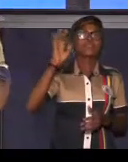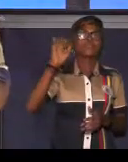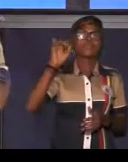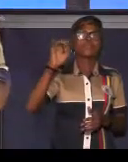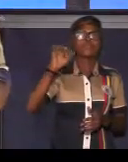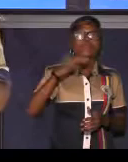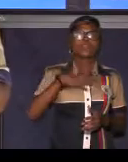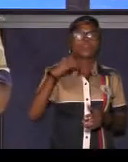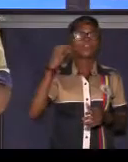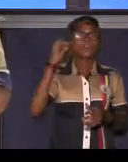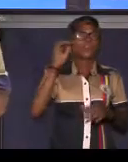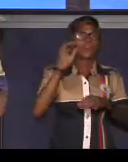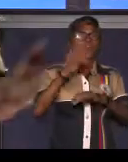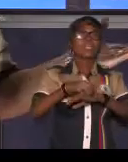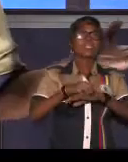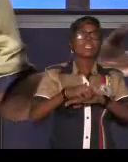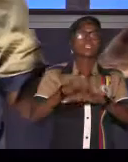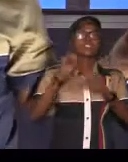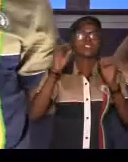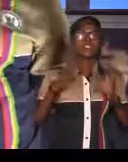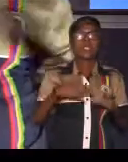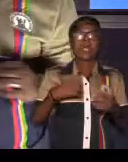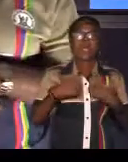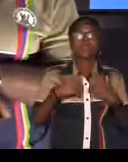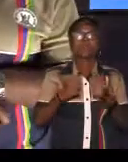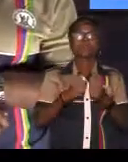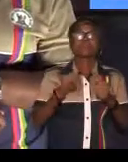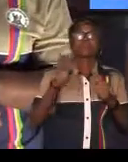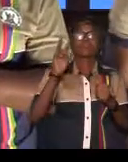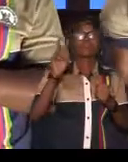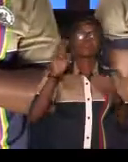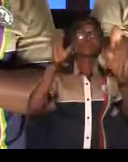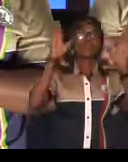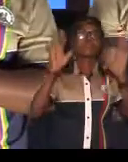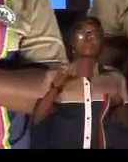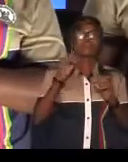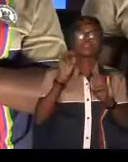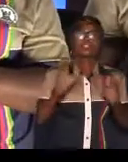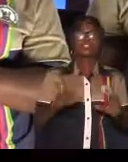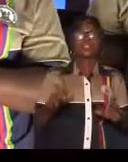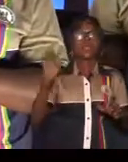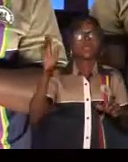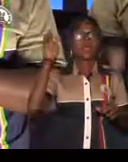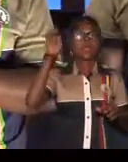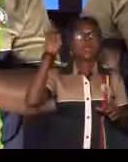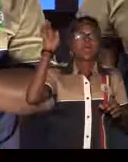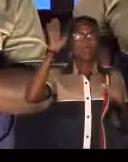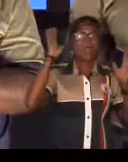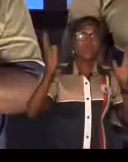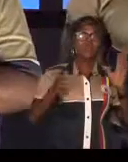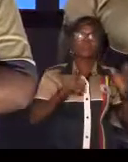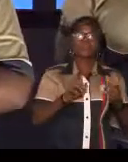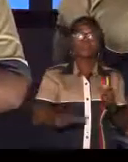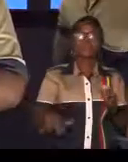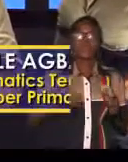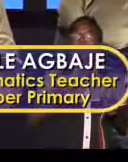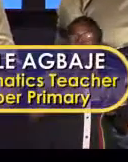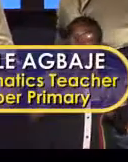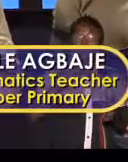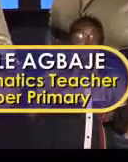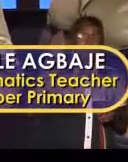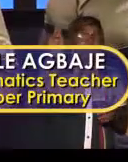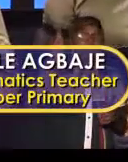I have with me, as usual, your wonderful teachers. Hello children, I am Uncle Agbaji,